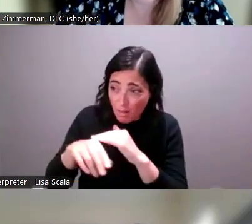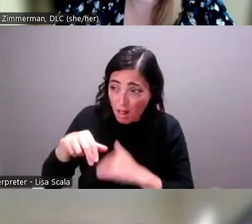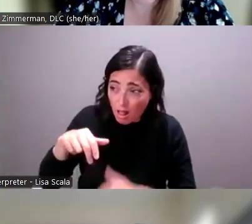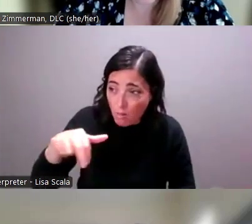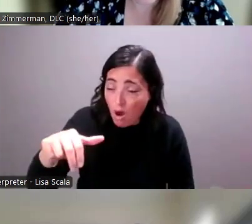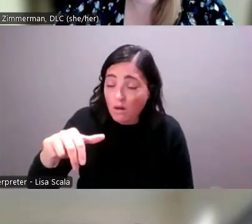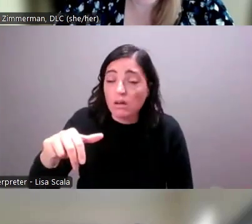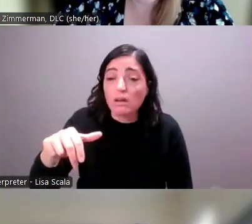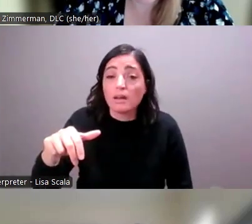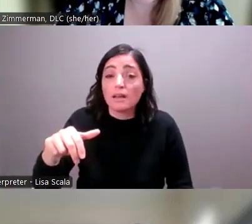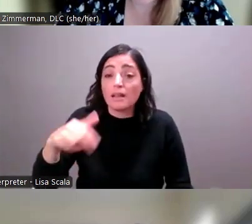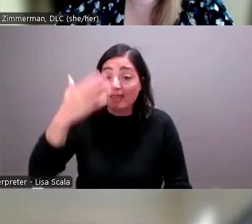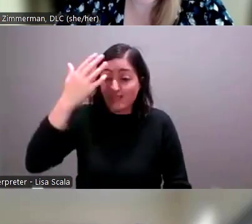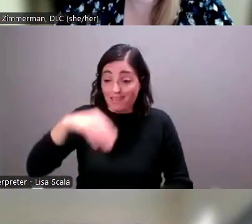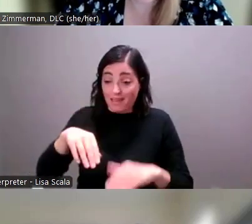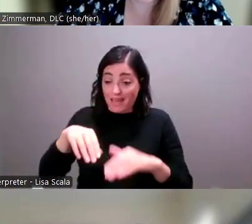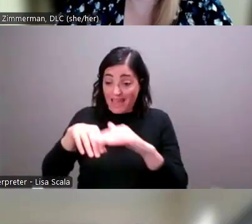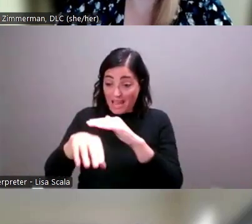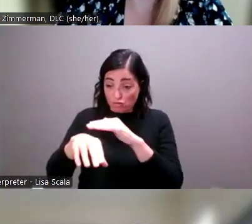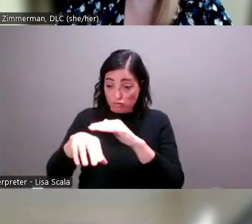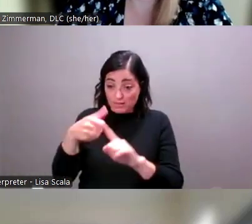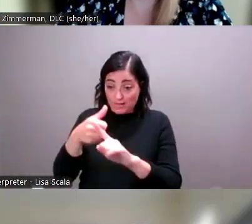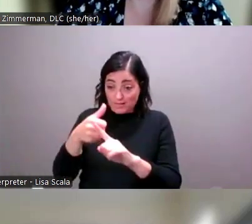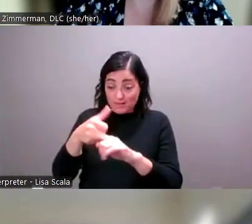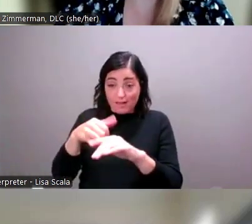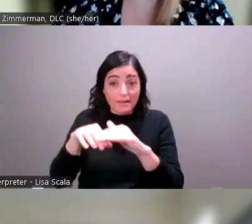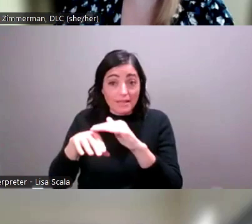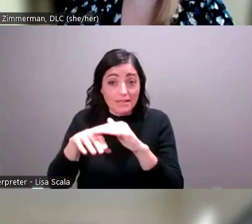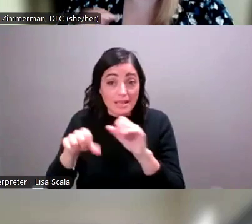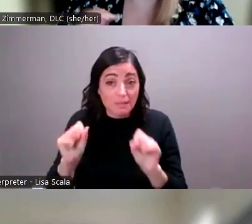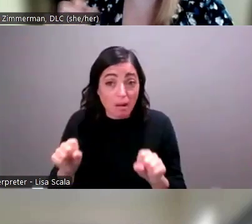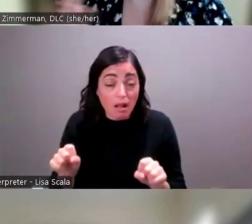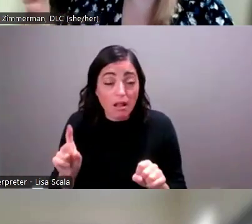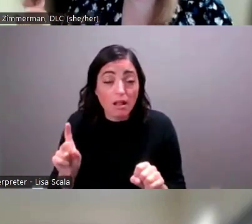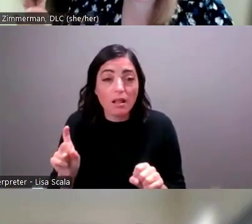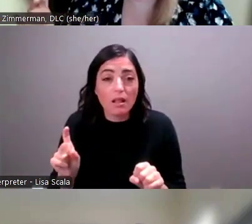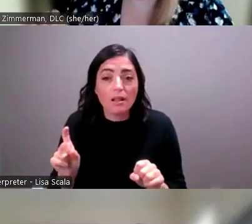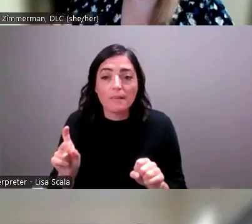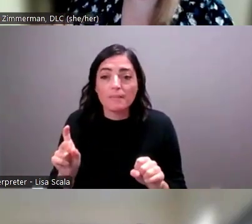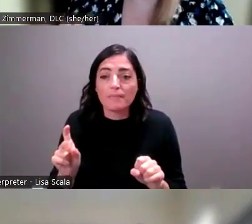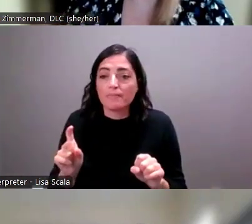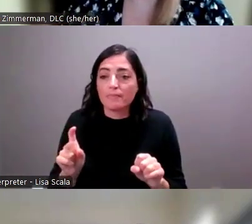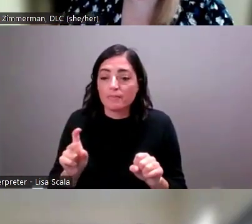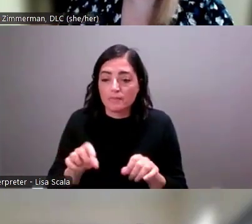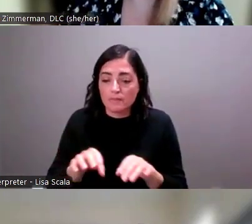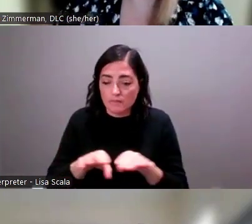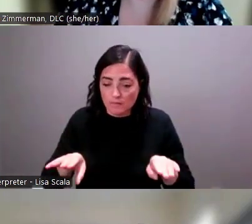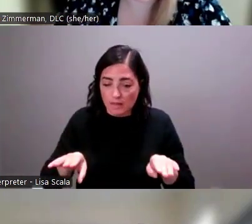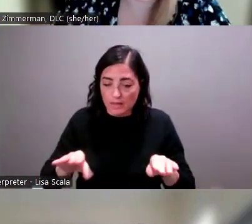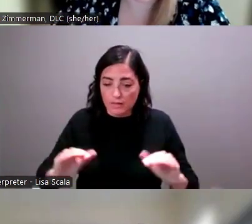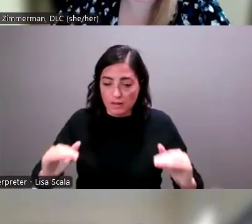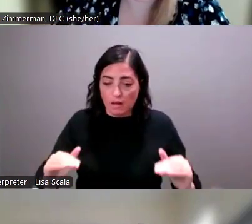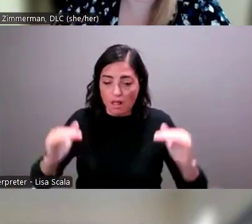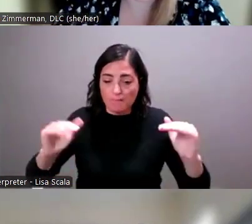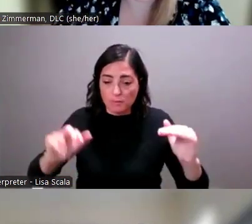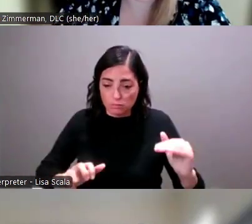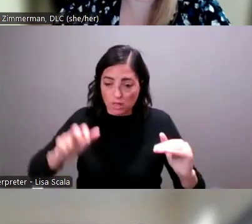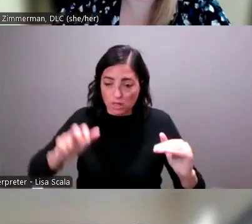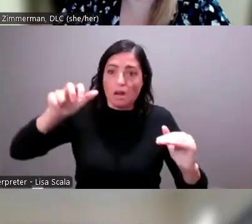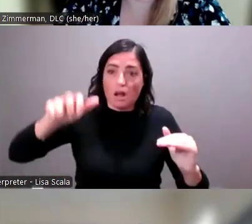the entrance accessible? Is there a big lip going into the doorway?